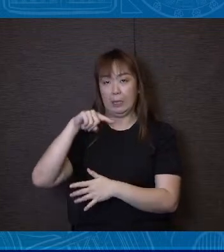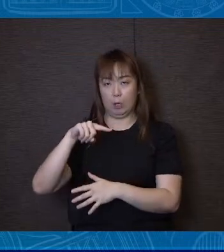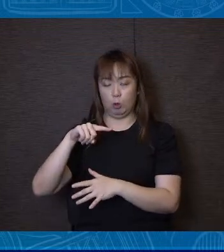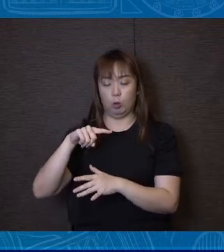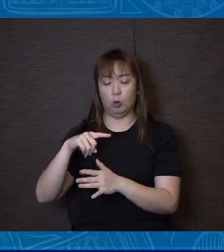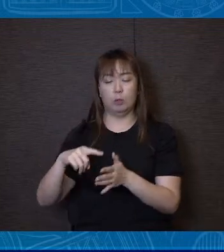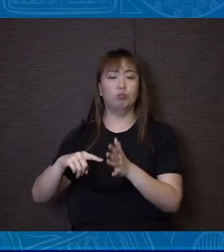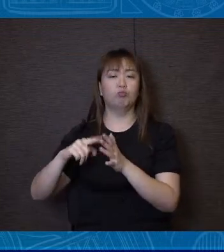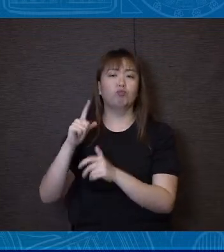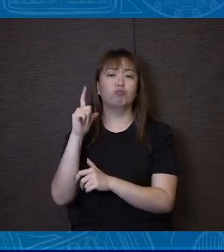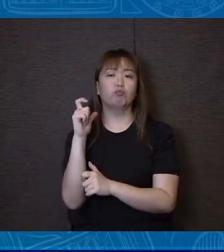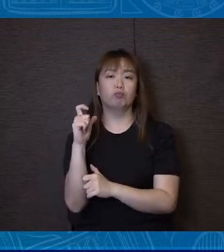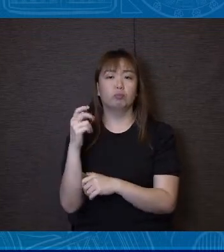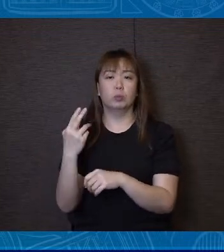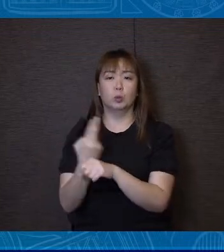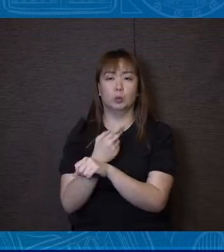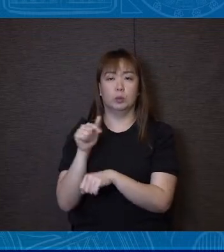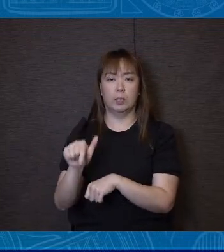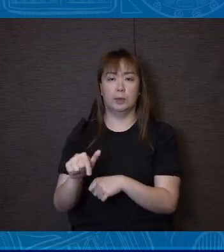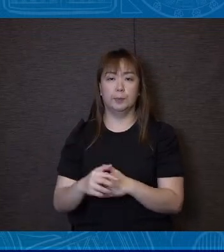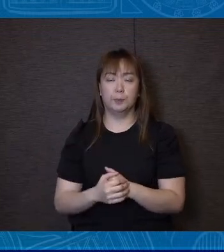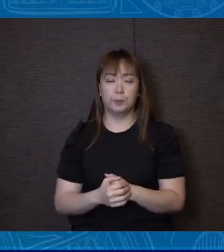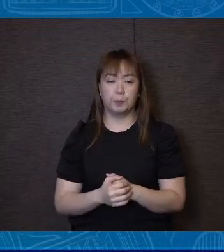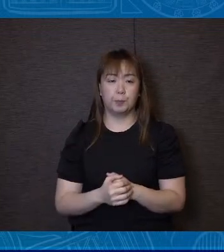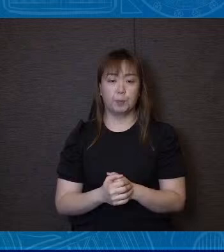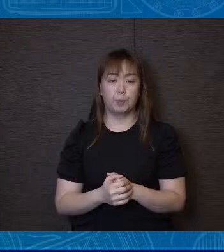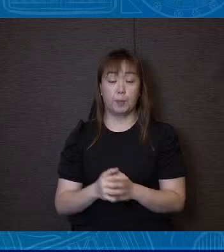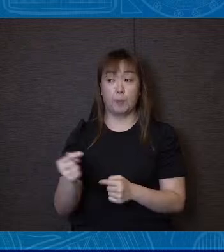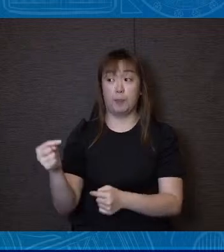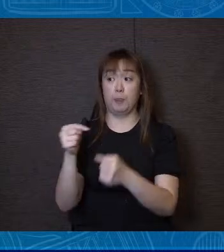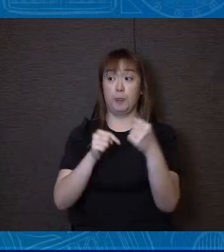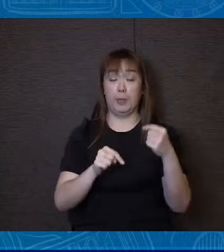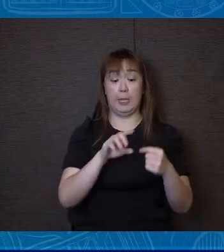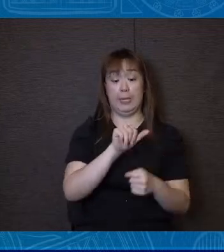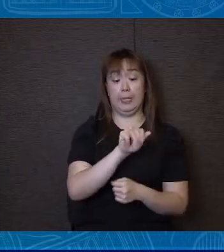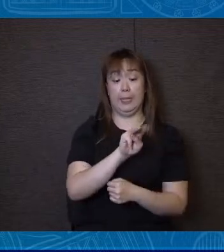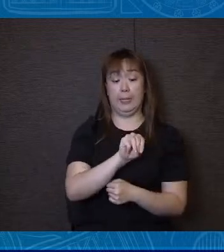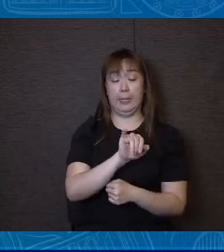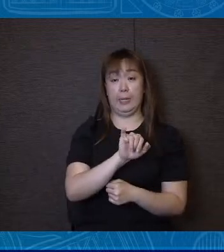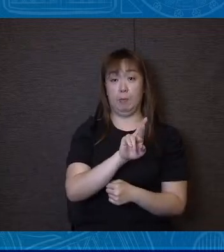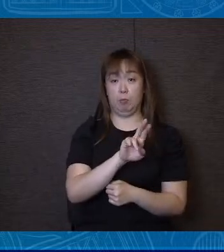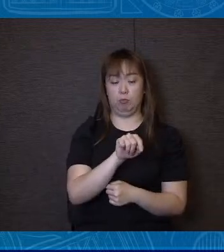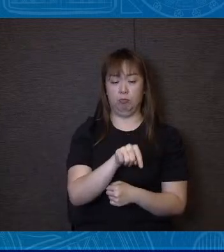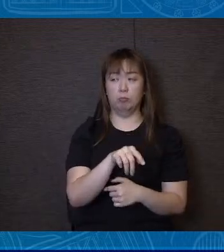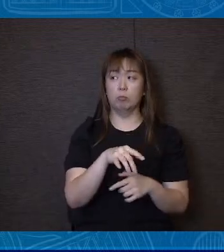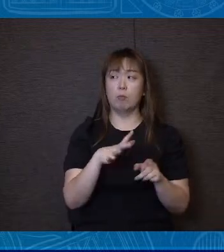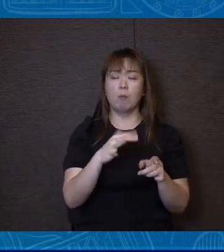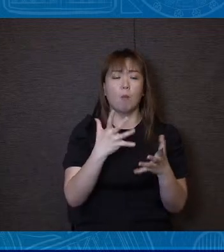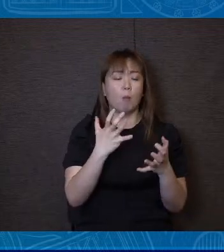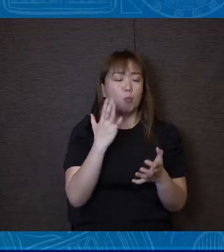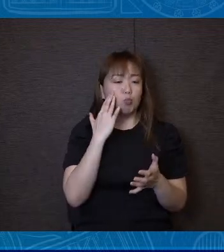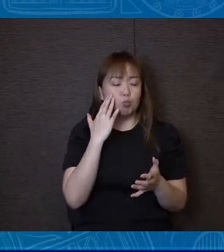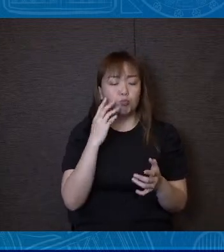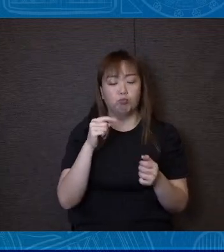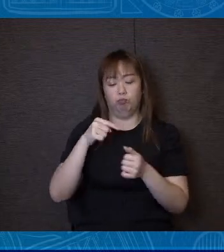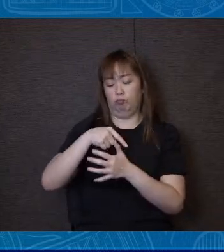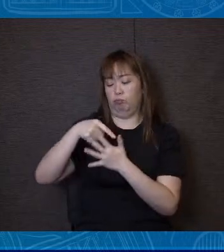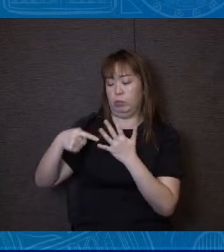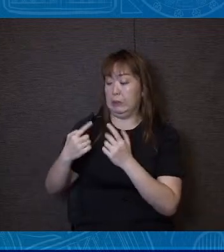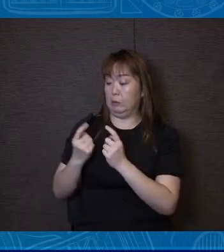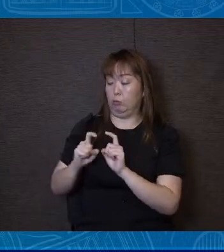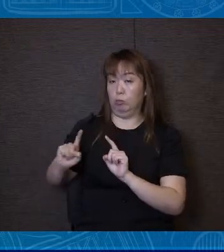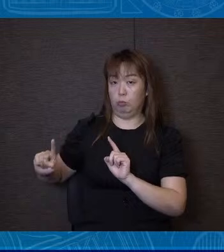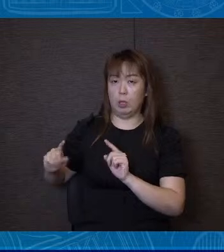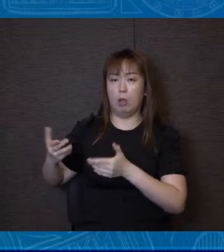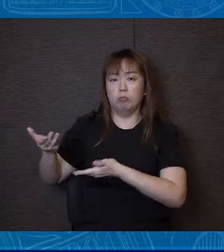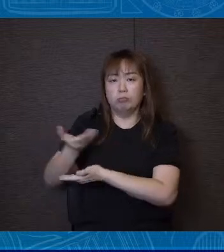to implement. Going back to you, Emmanuel, we heard about the complementarity